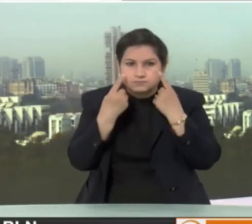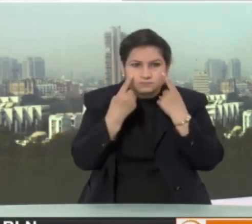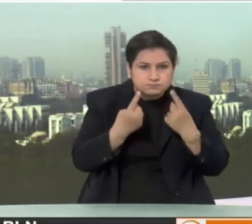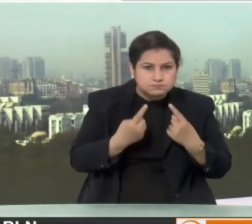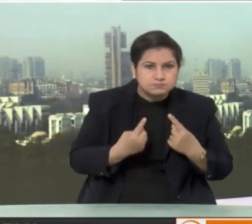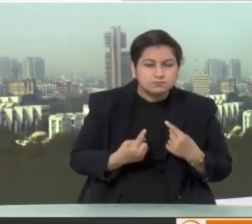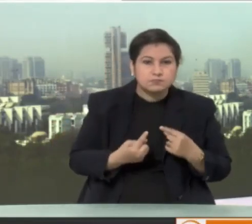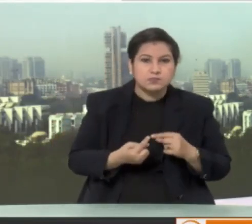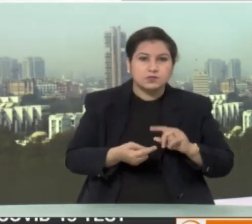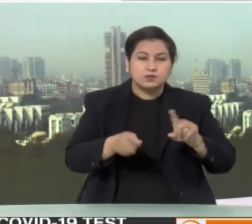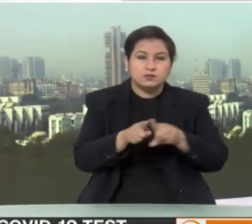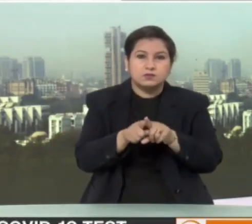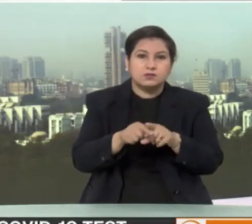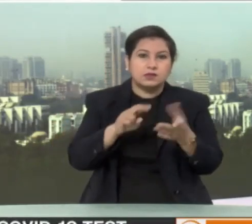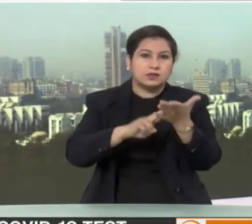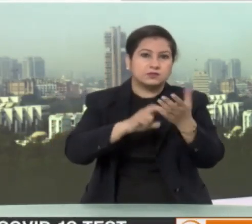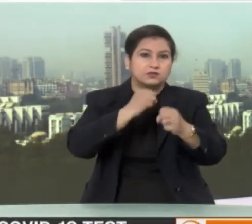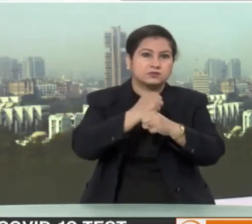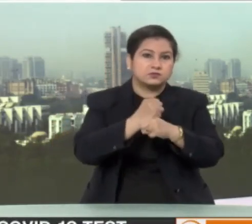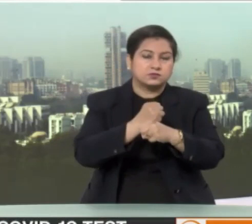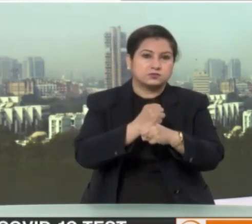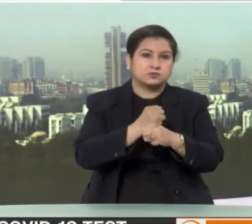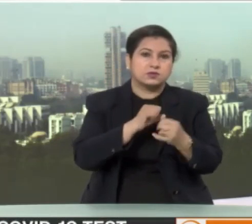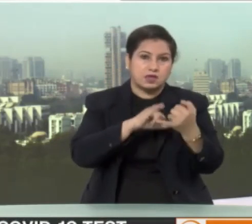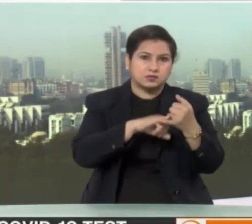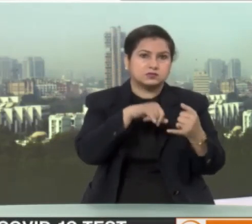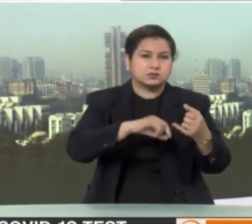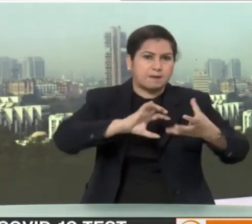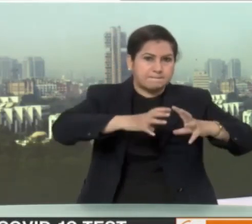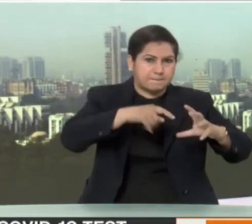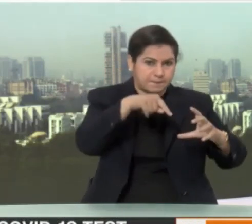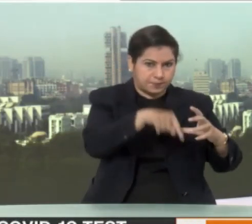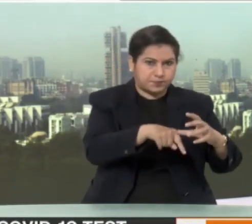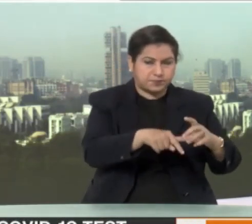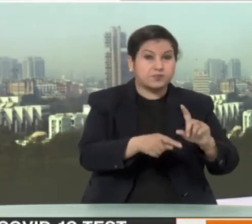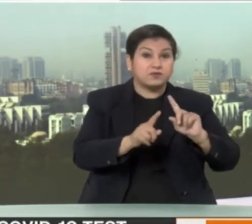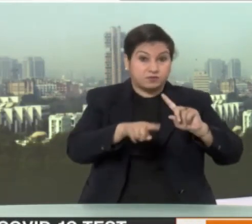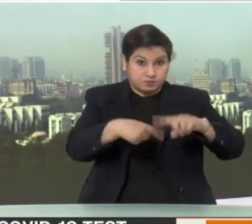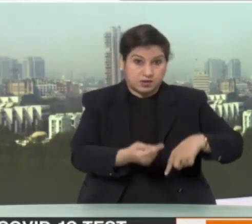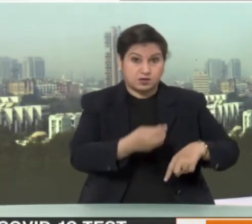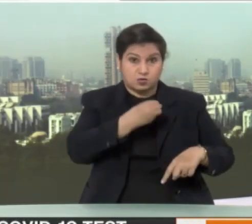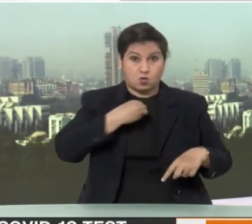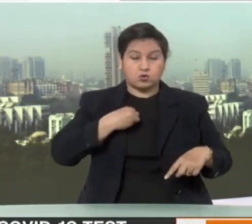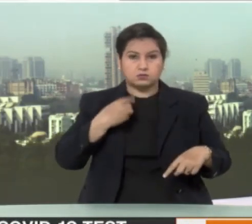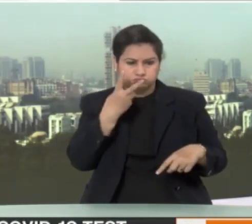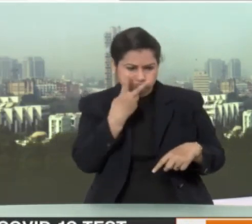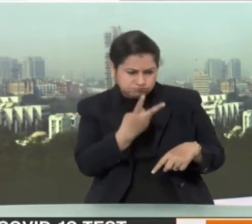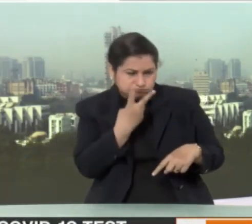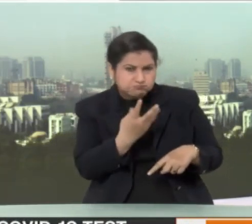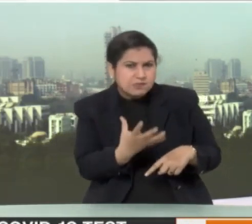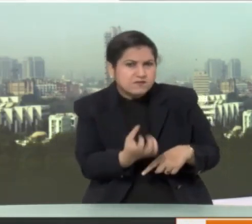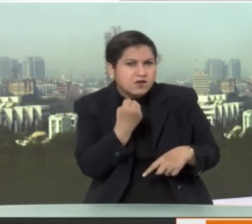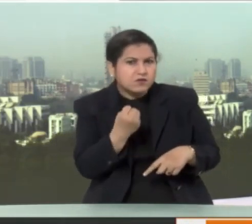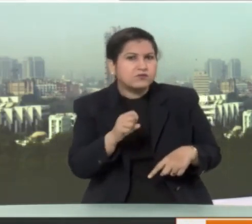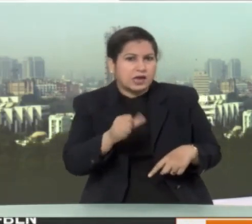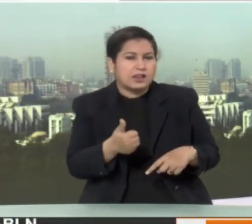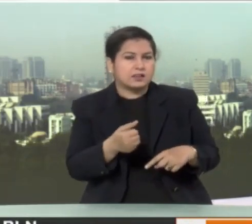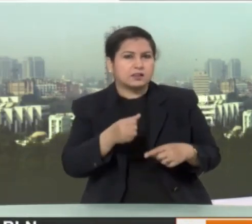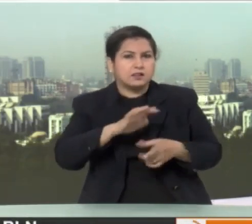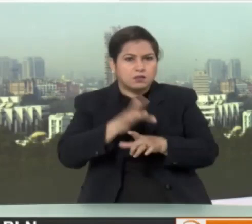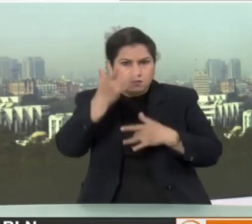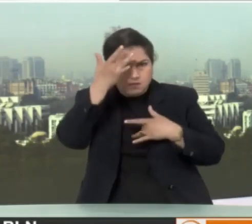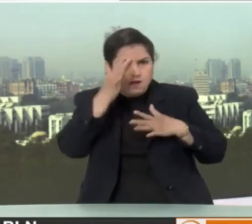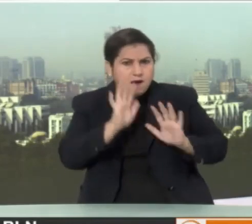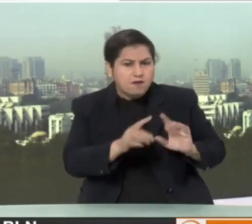genetic mutations using NGS machinery. From that, doctors can identify COVID-19. Although